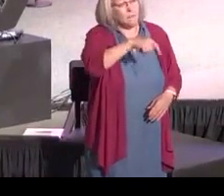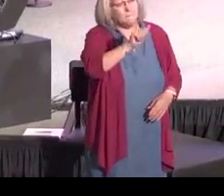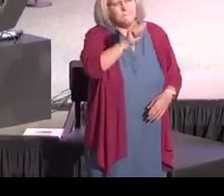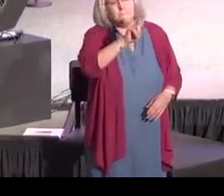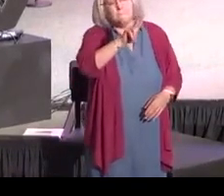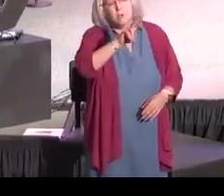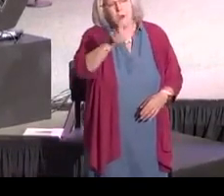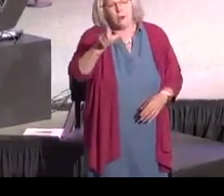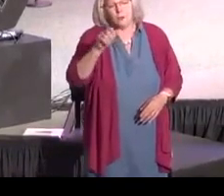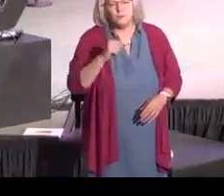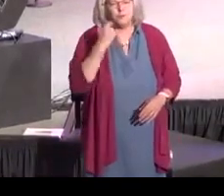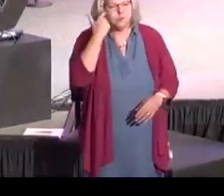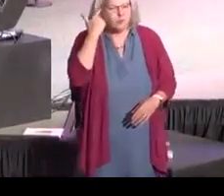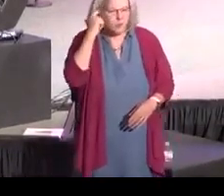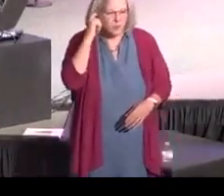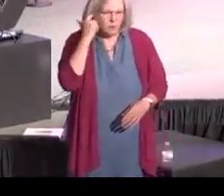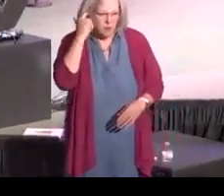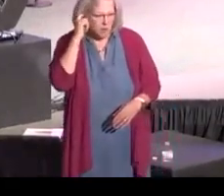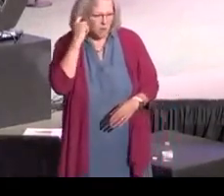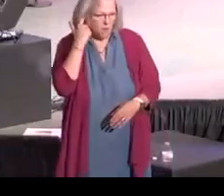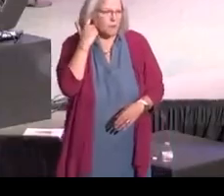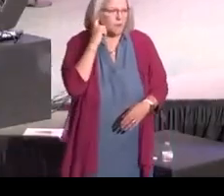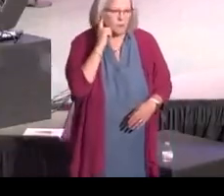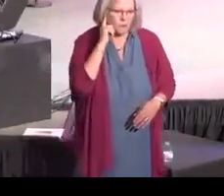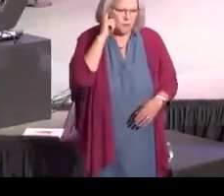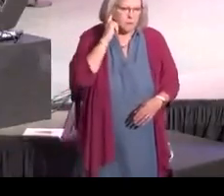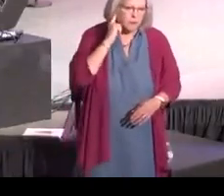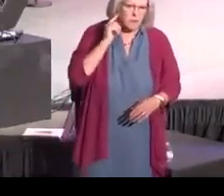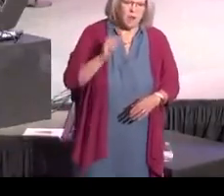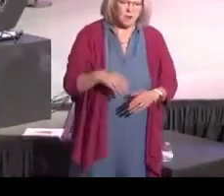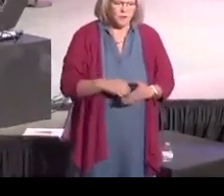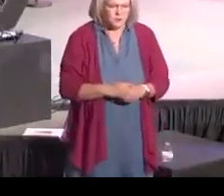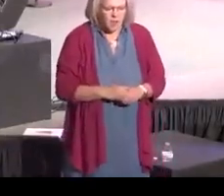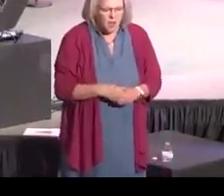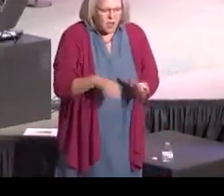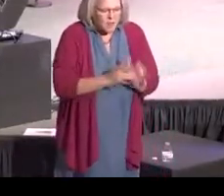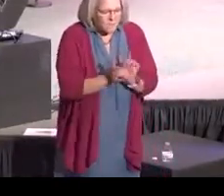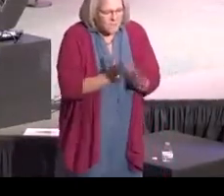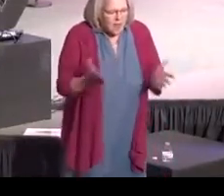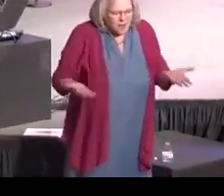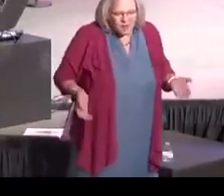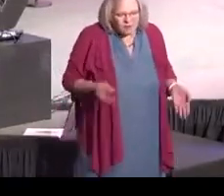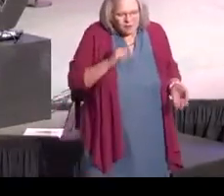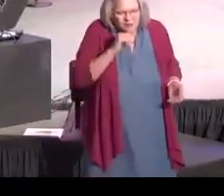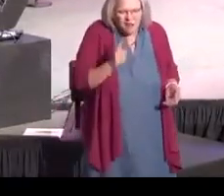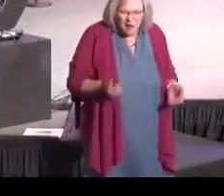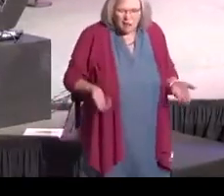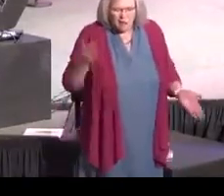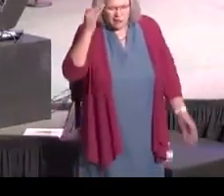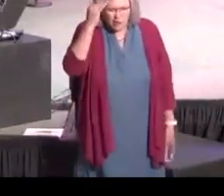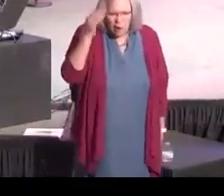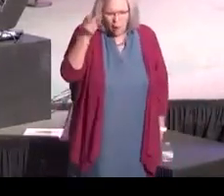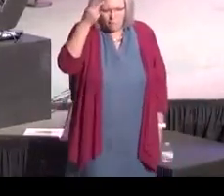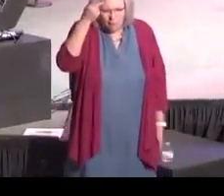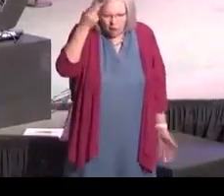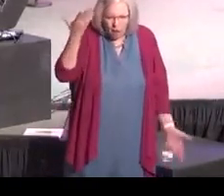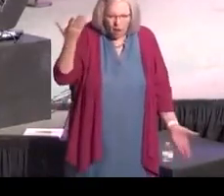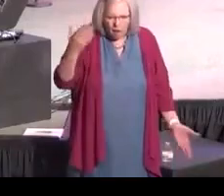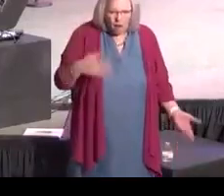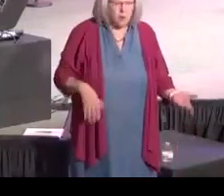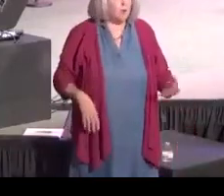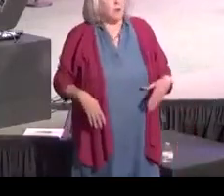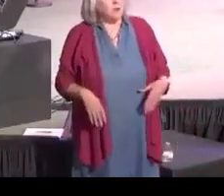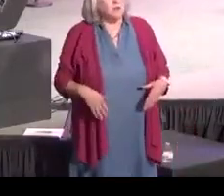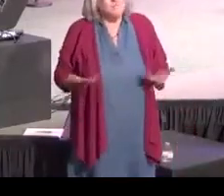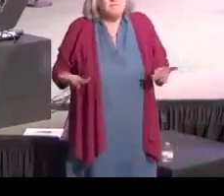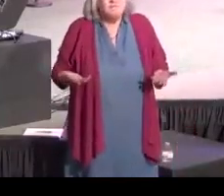some people say to me, "Talk about Paul, because, you know, I know the Bible, but I'm not really that familiar with Paul. And maybe if you're not used to church, you're not used to the